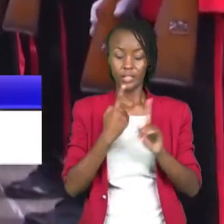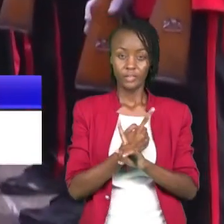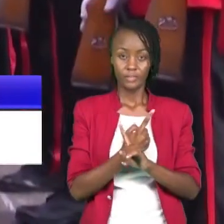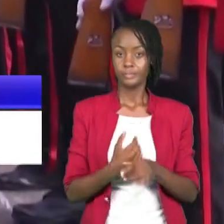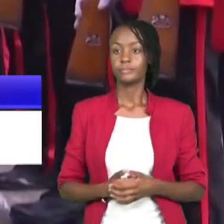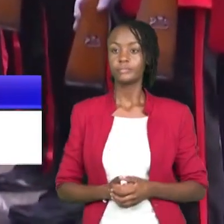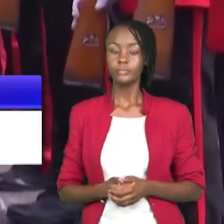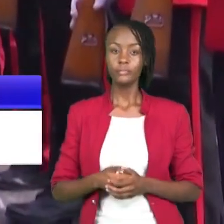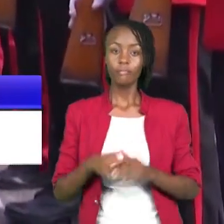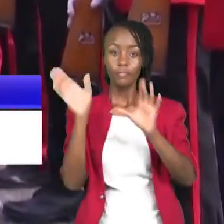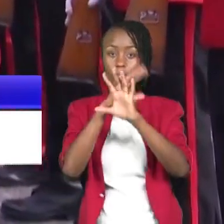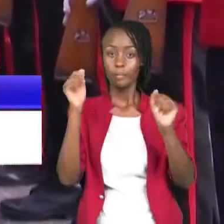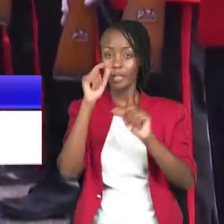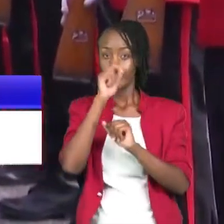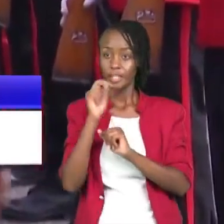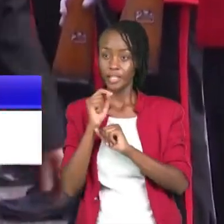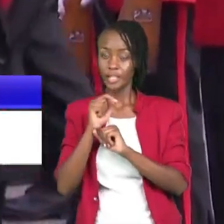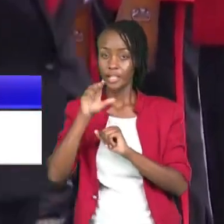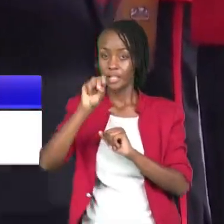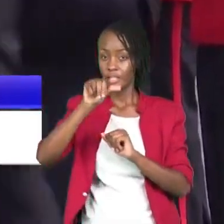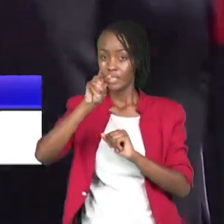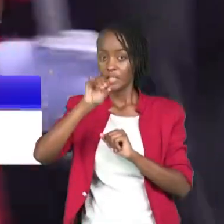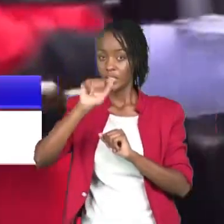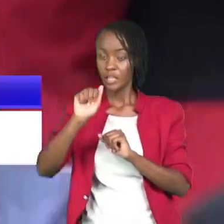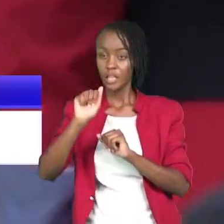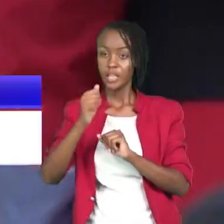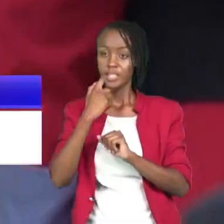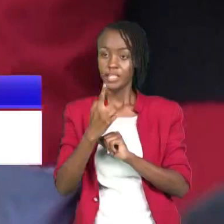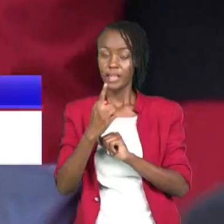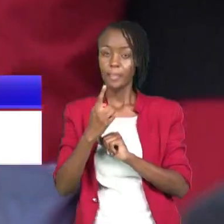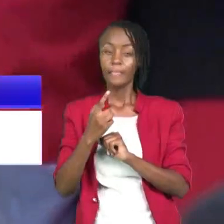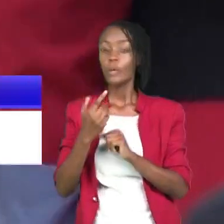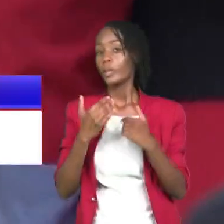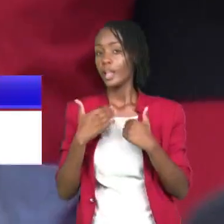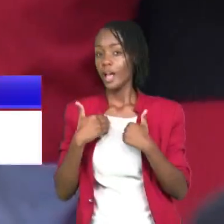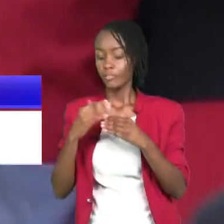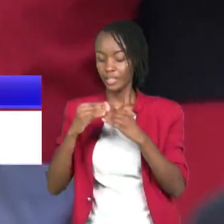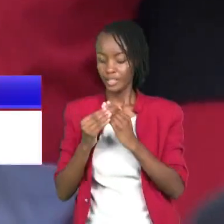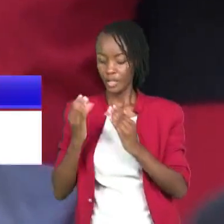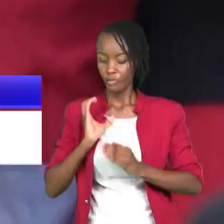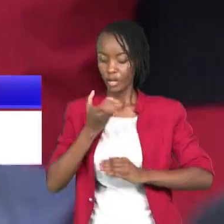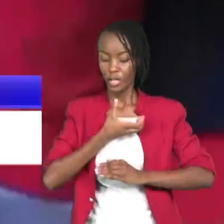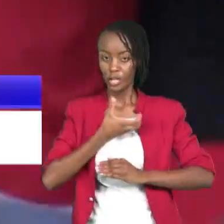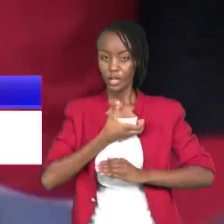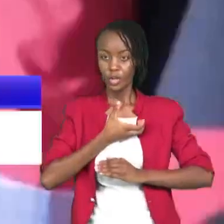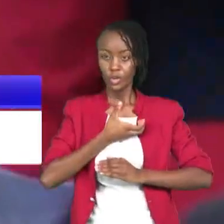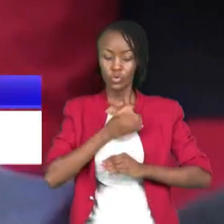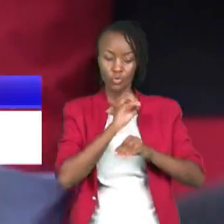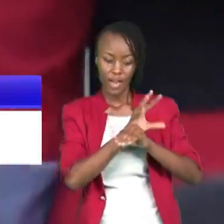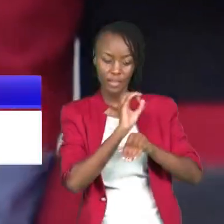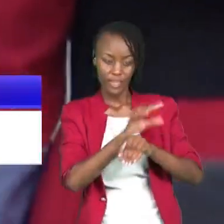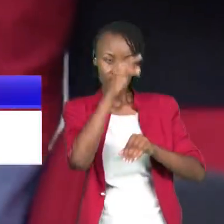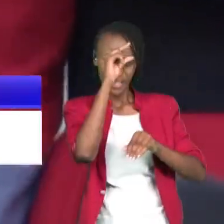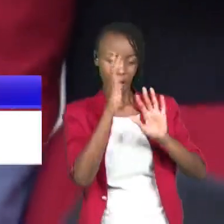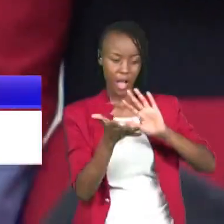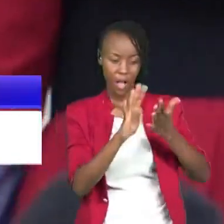Tanzanian President Samia Suluhu has announced that she will form a Covid-19 task force to guide her administration on the status of the